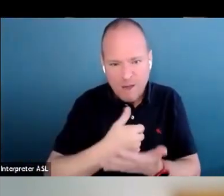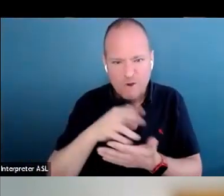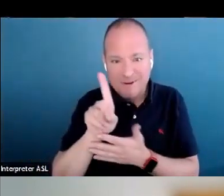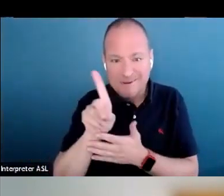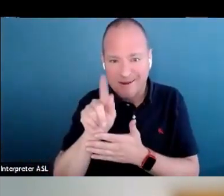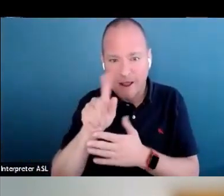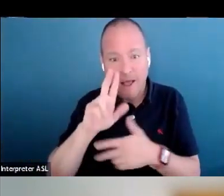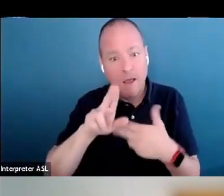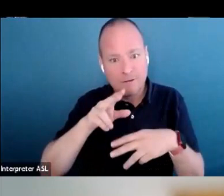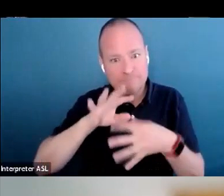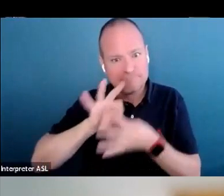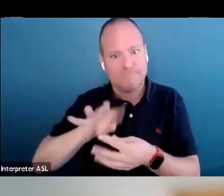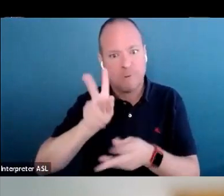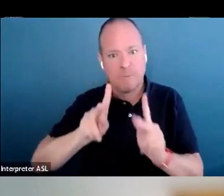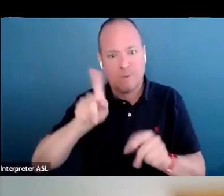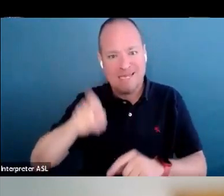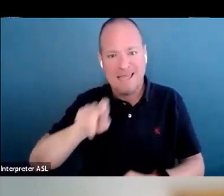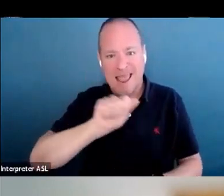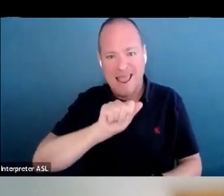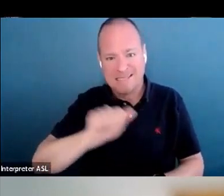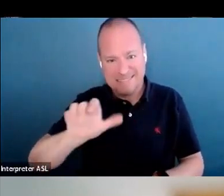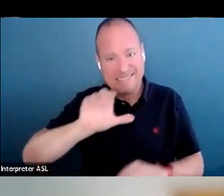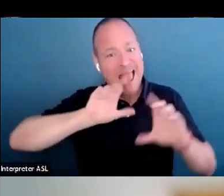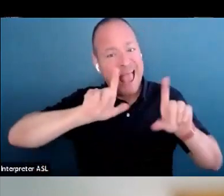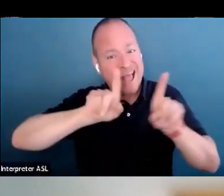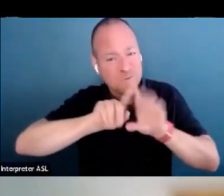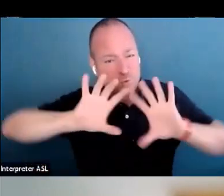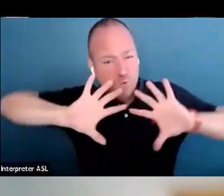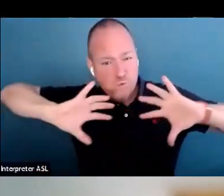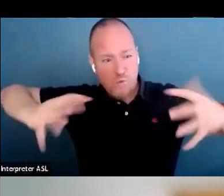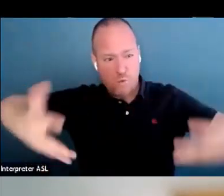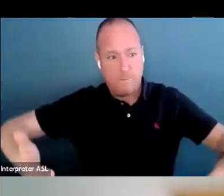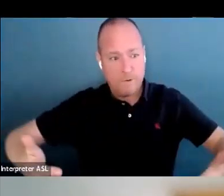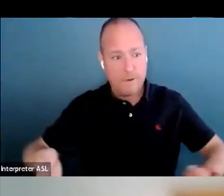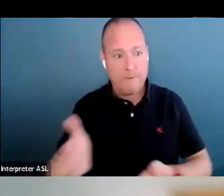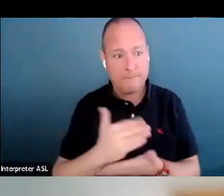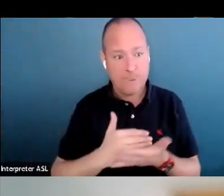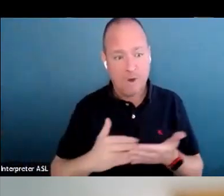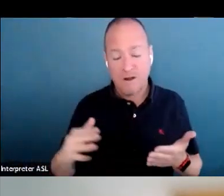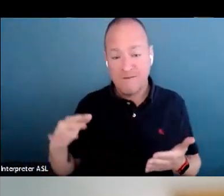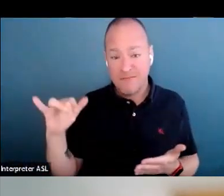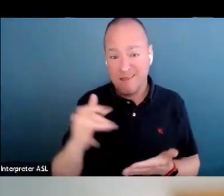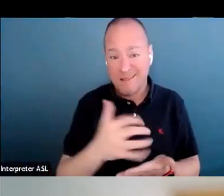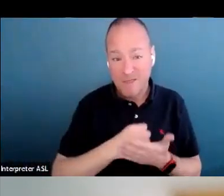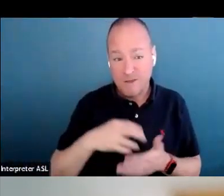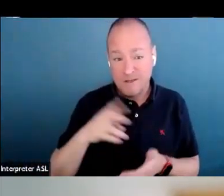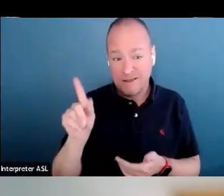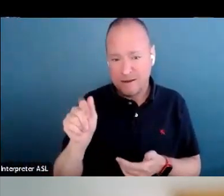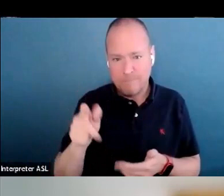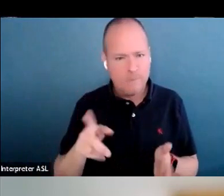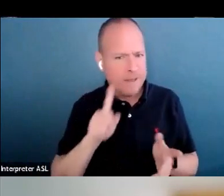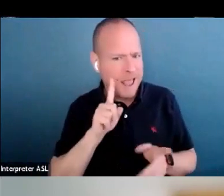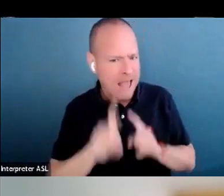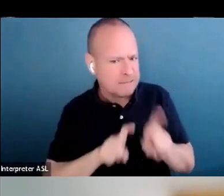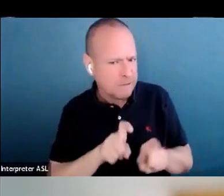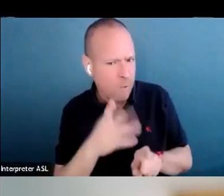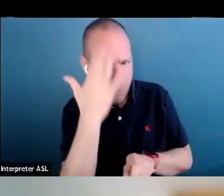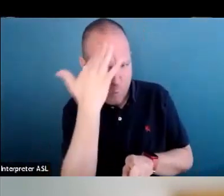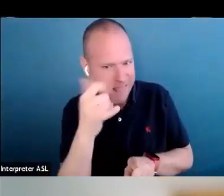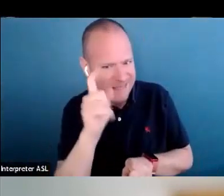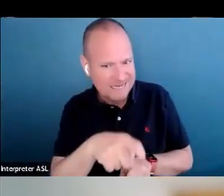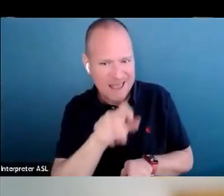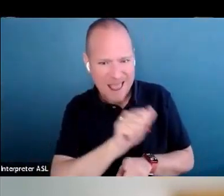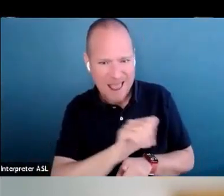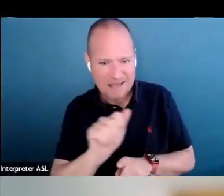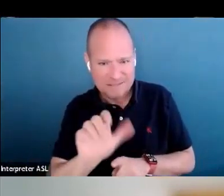people who need AAC, as a group. Part of gathering that data can be asking about why they need AAC. But we know that